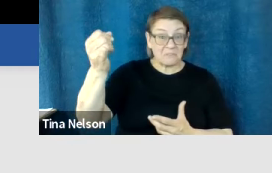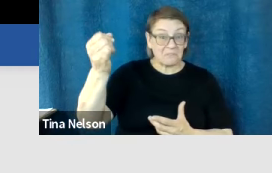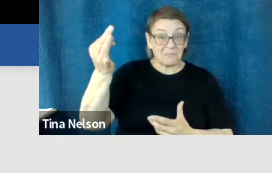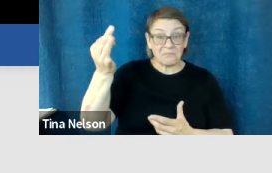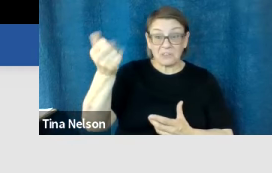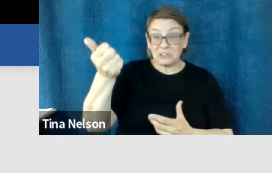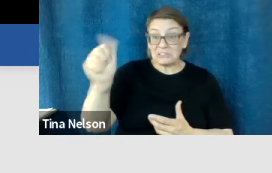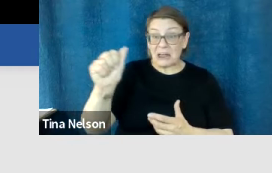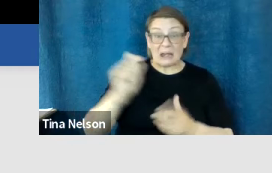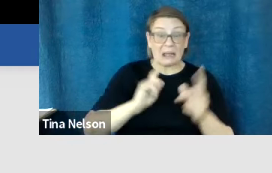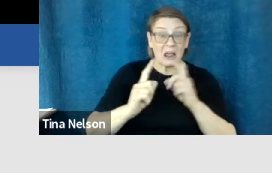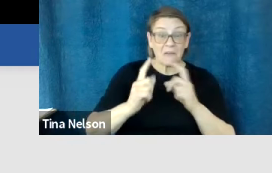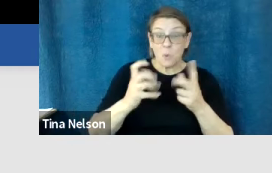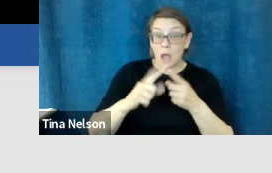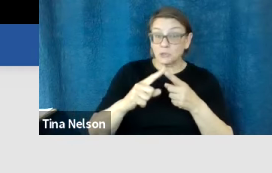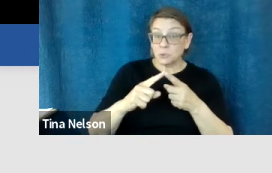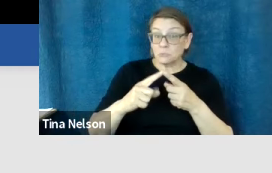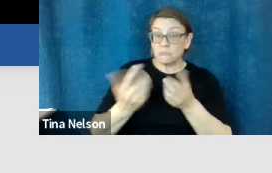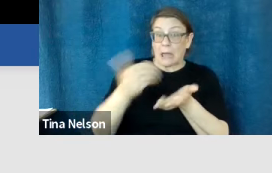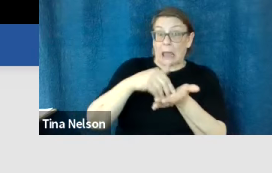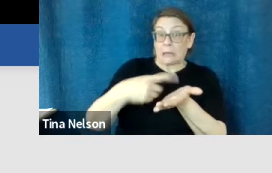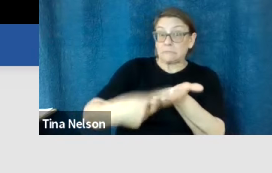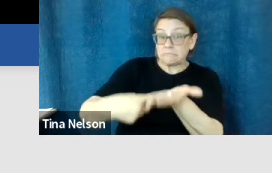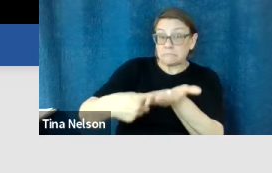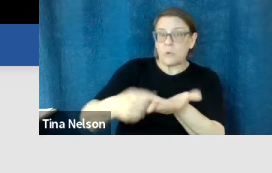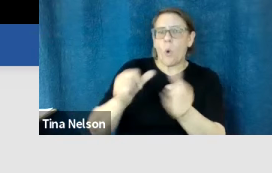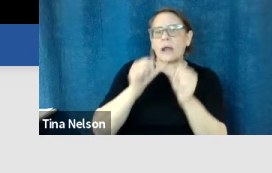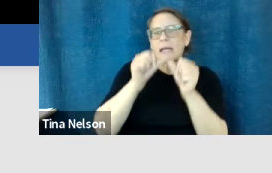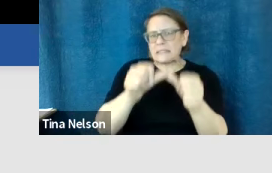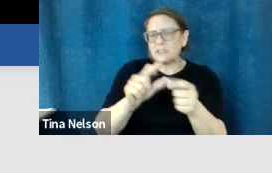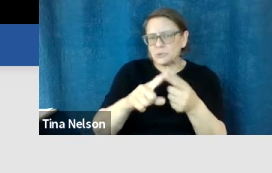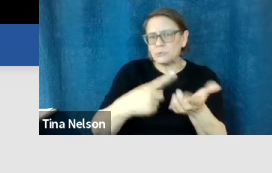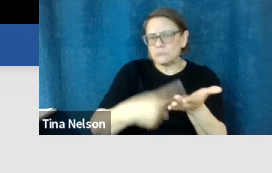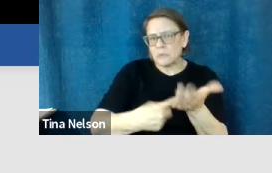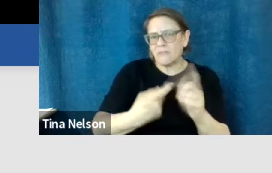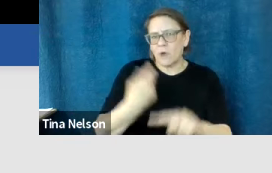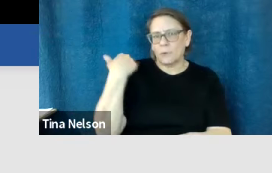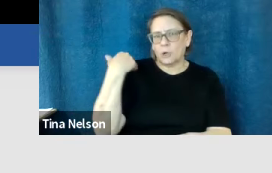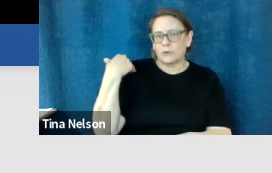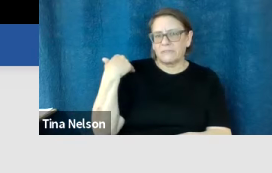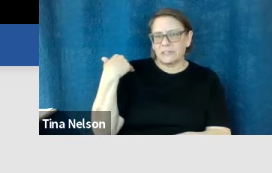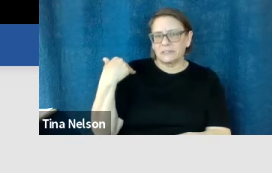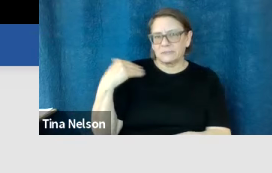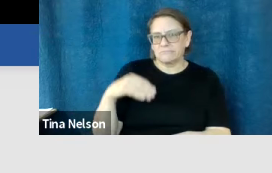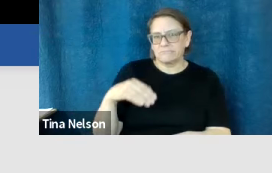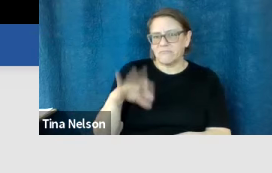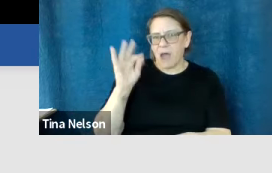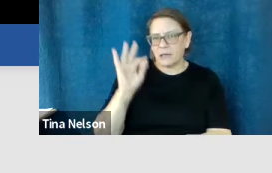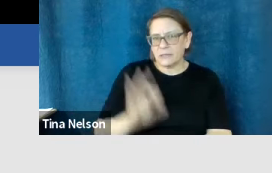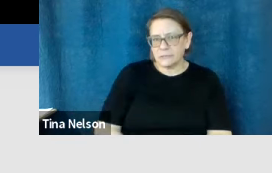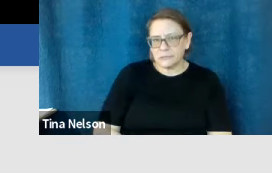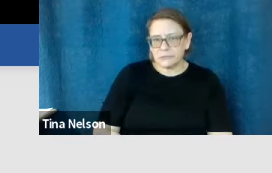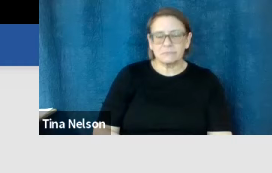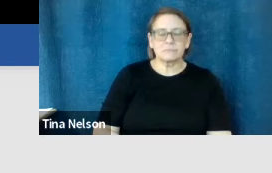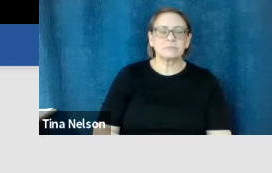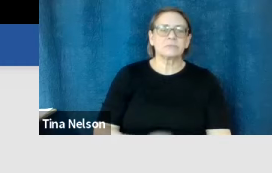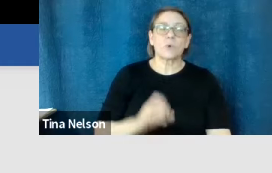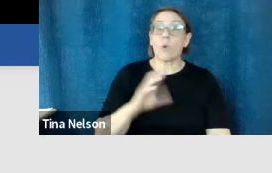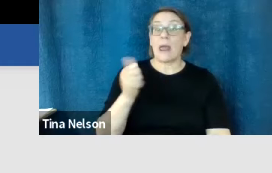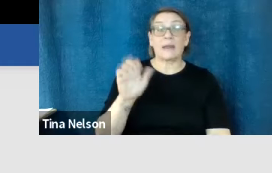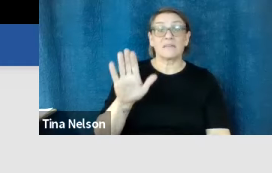conversations we want to have or continue to have from her findings or any future